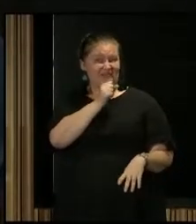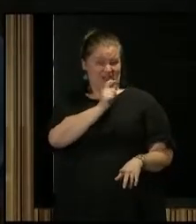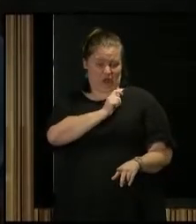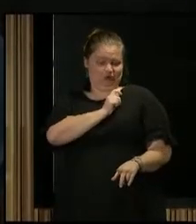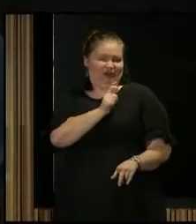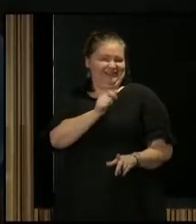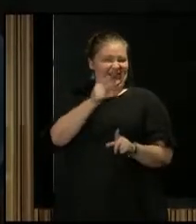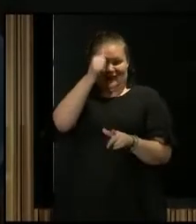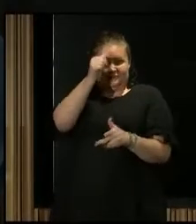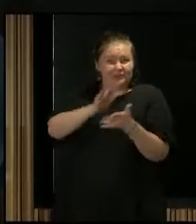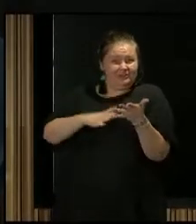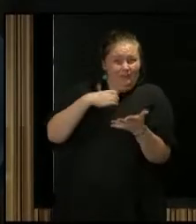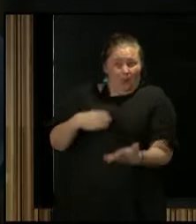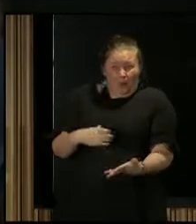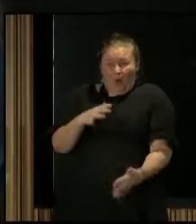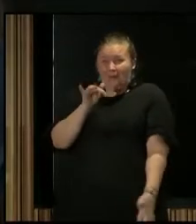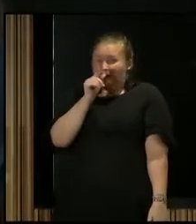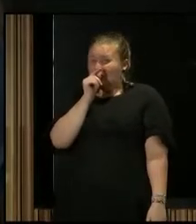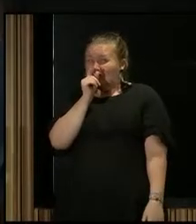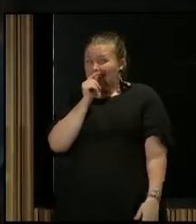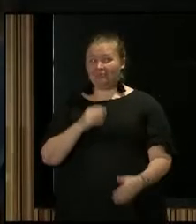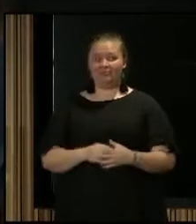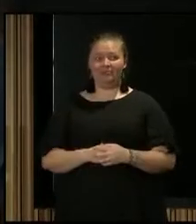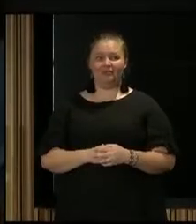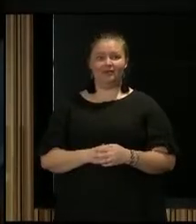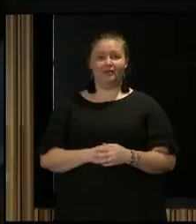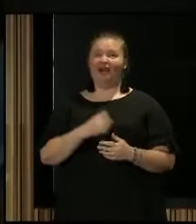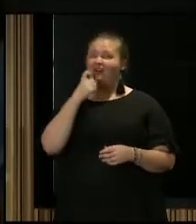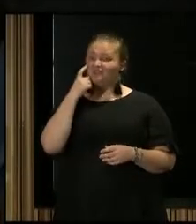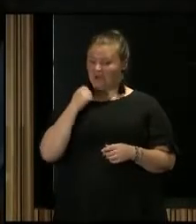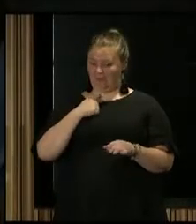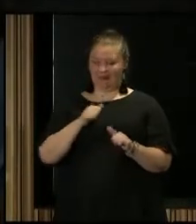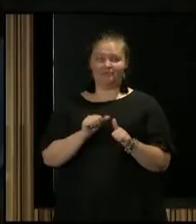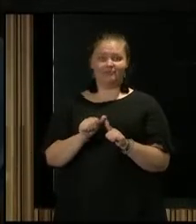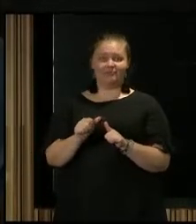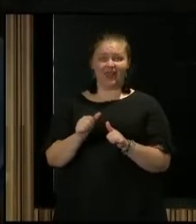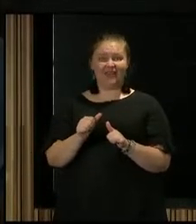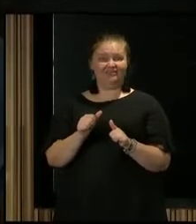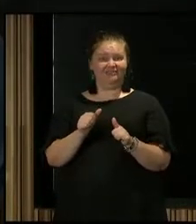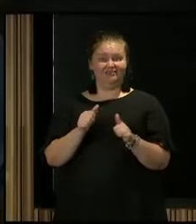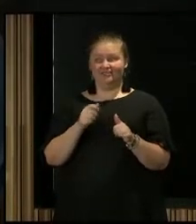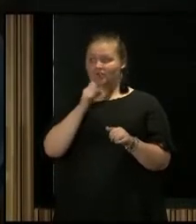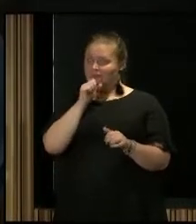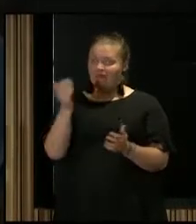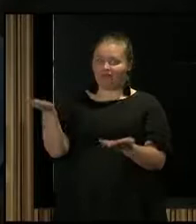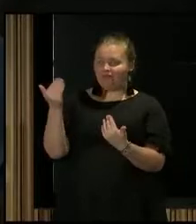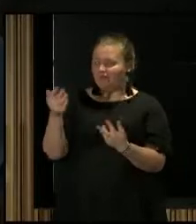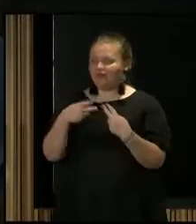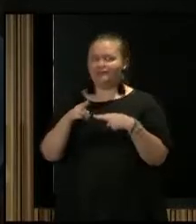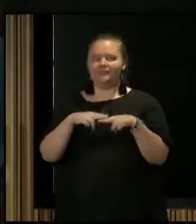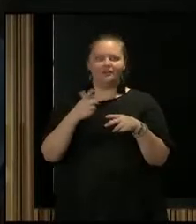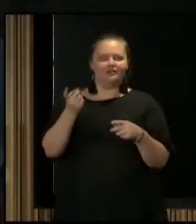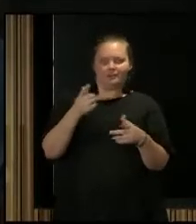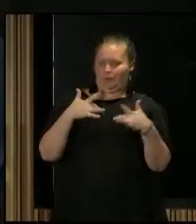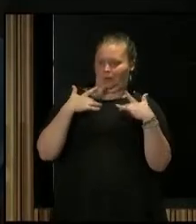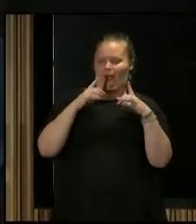the experience more. I've pulled out many stops to try and convince them. If you've been to a live show, I like have a whole other